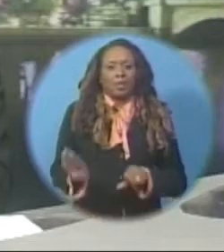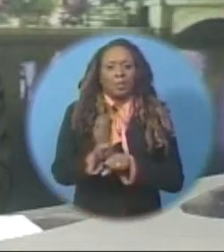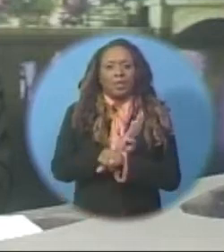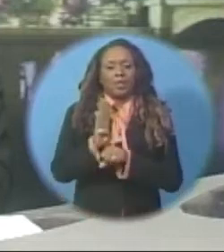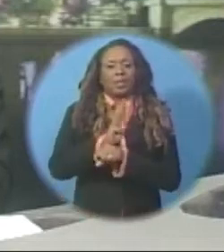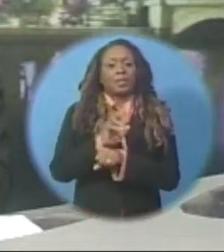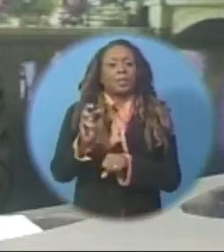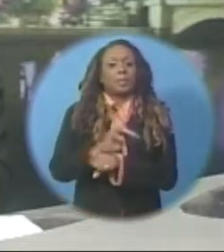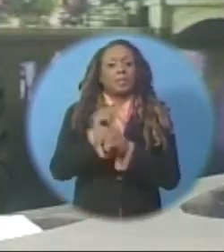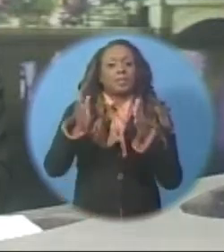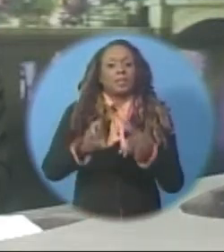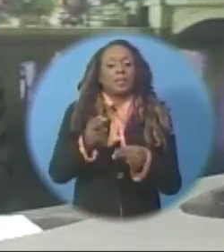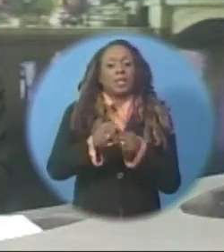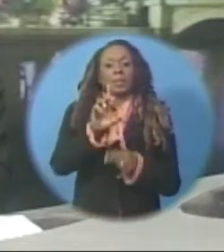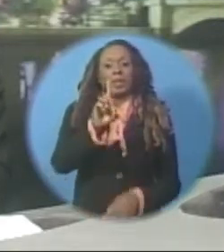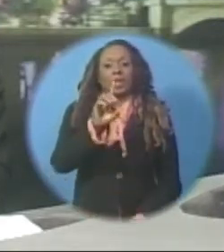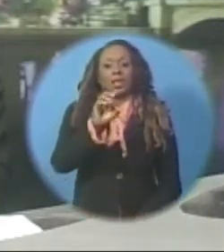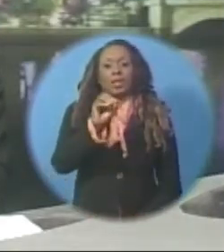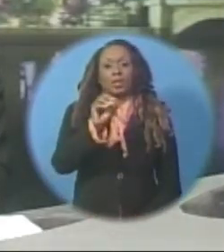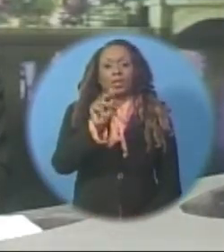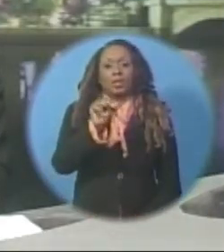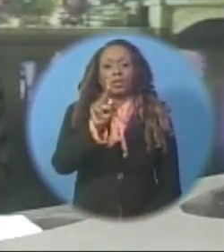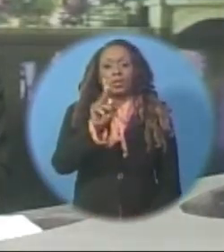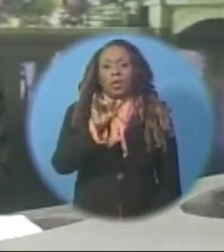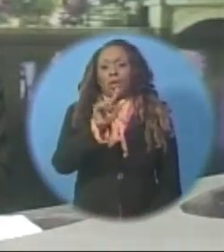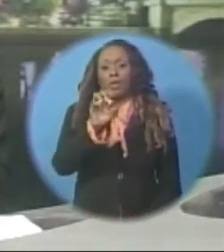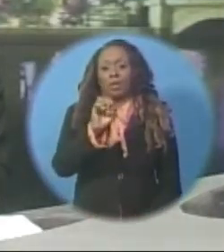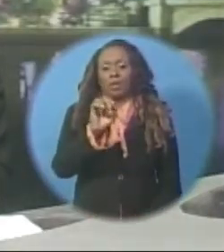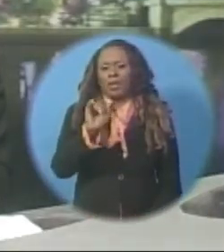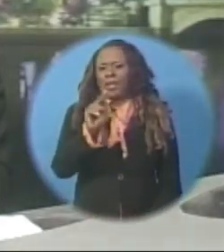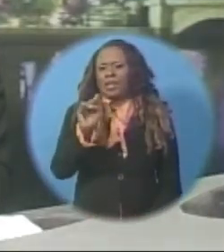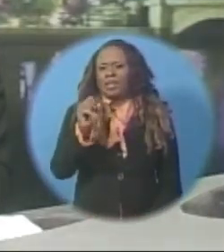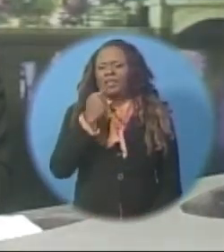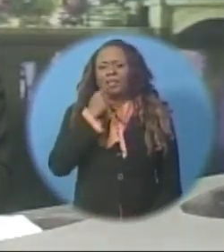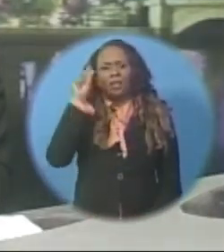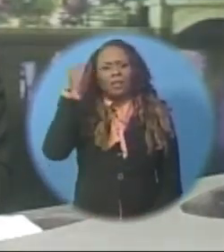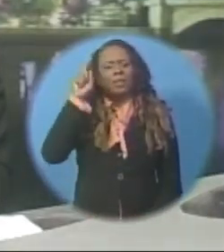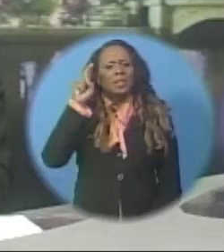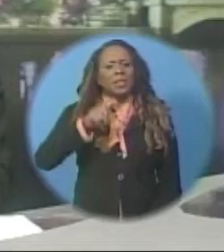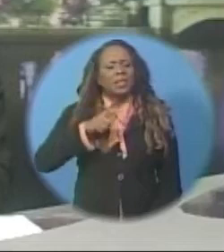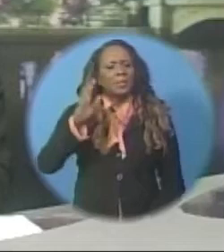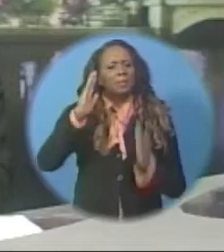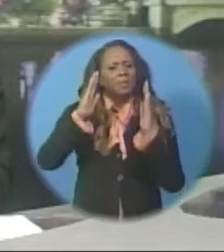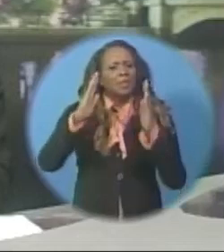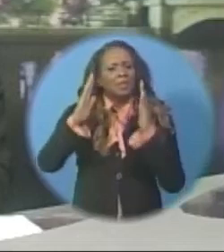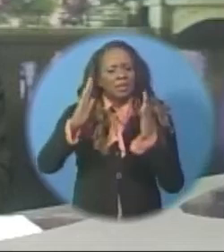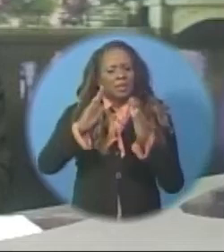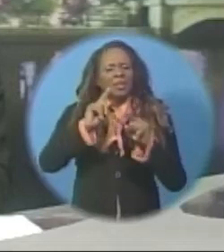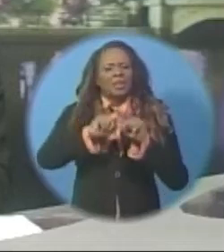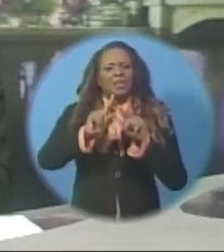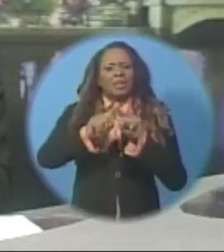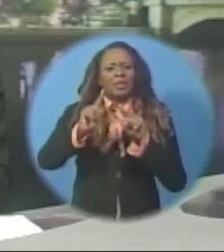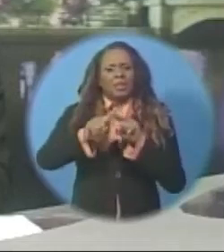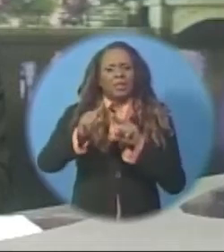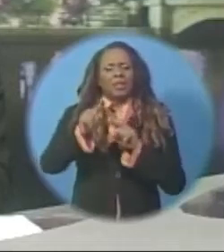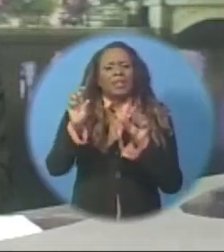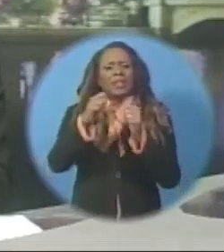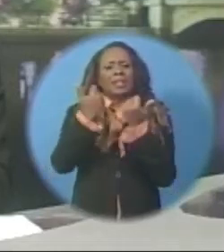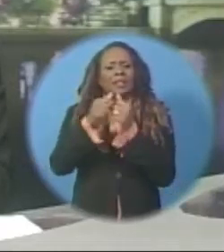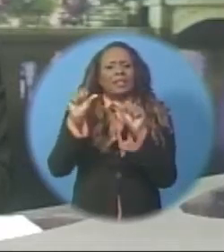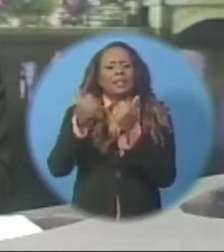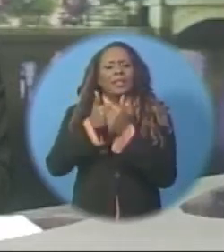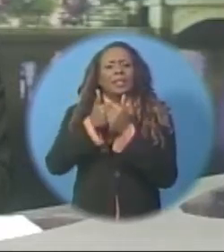Commerce Minister Donville Innes says government must pay closer attention to ratings given to the island by any respected rating